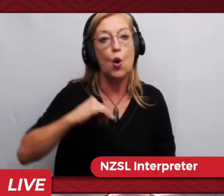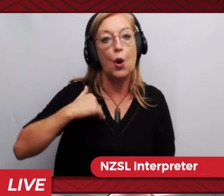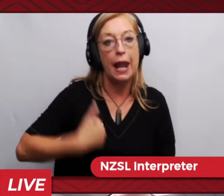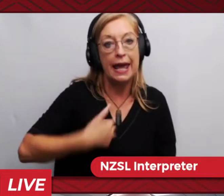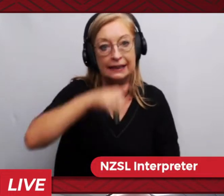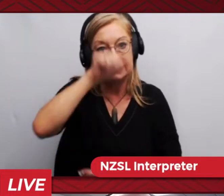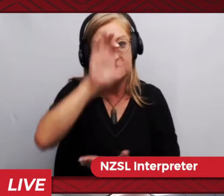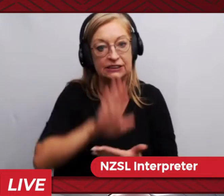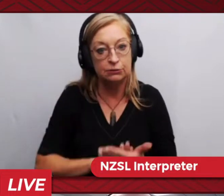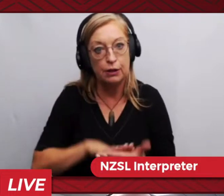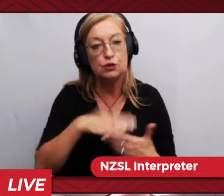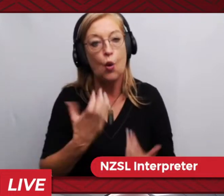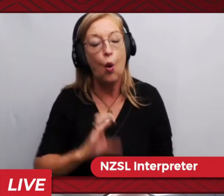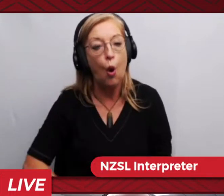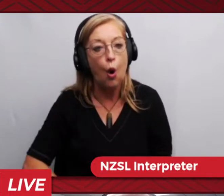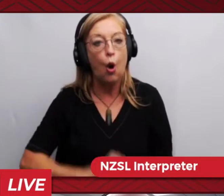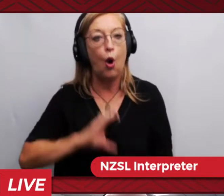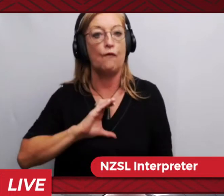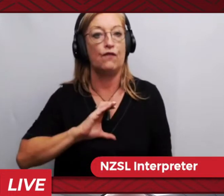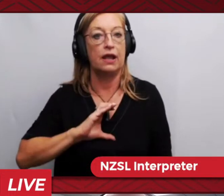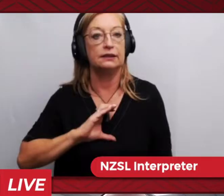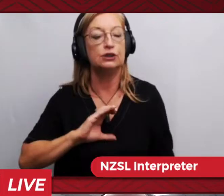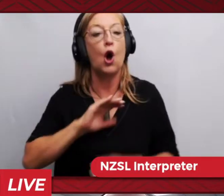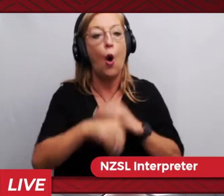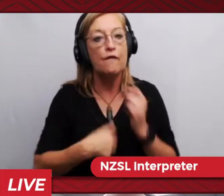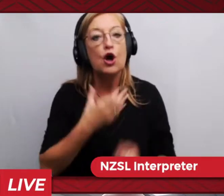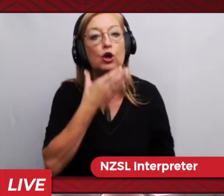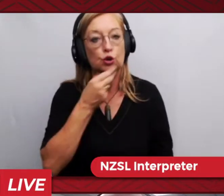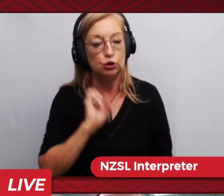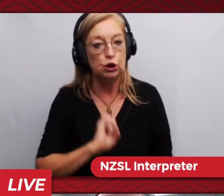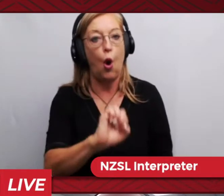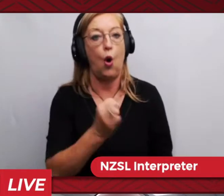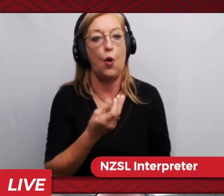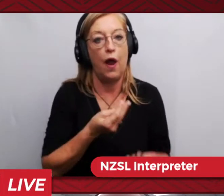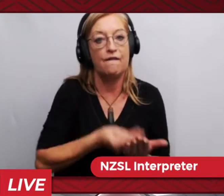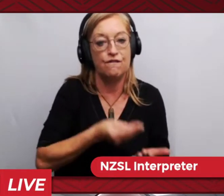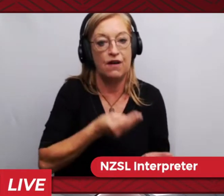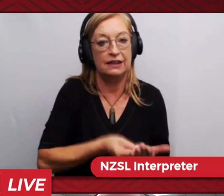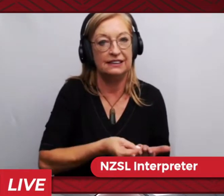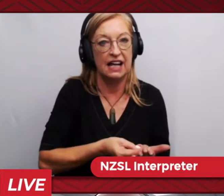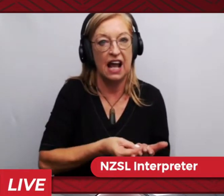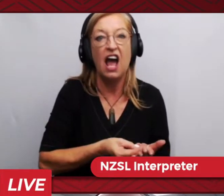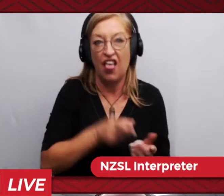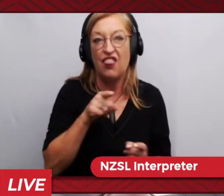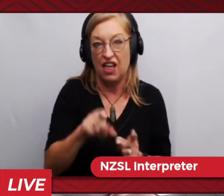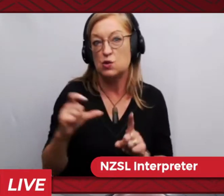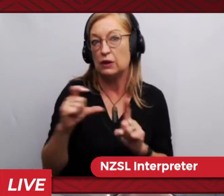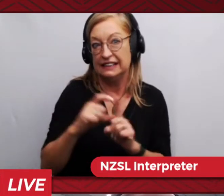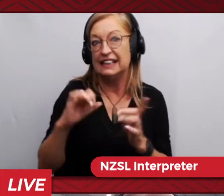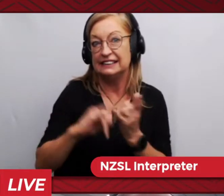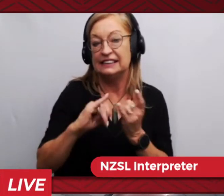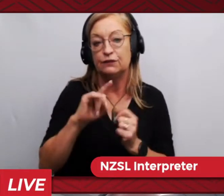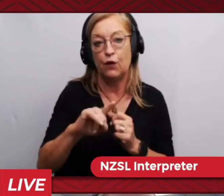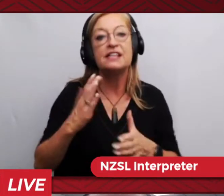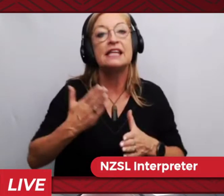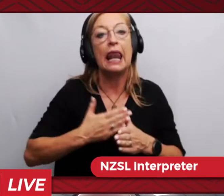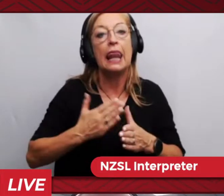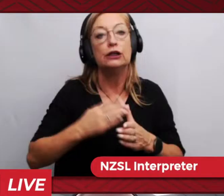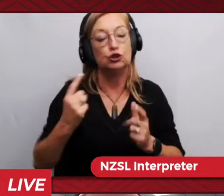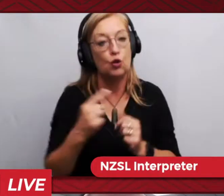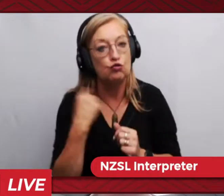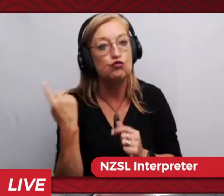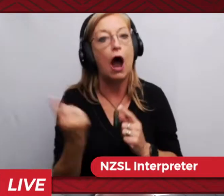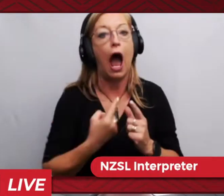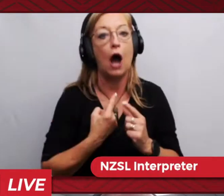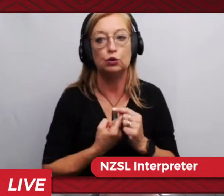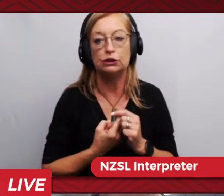or confidence of using your funding. That's what DSS told us for this initial round. Simon speaking. Thank you, Steph. And